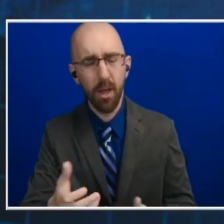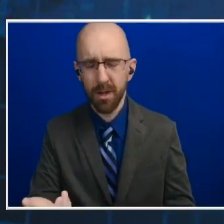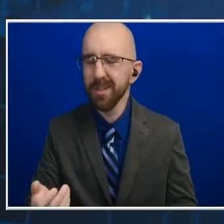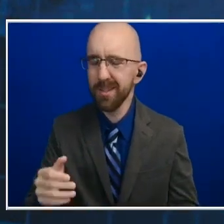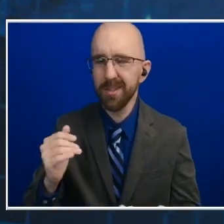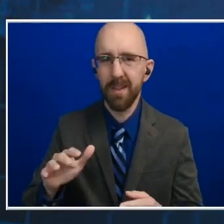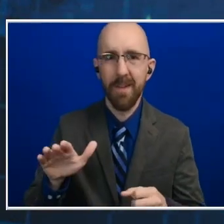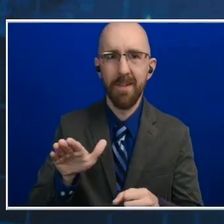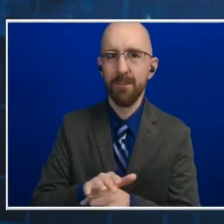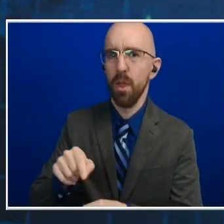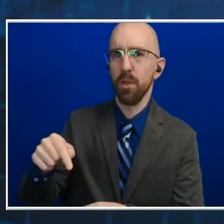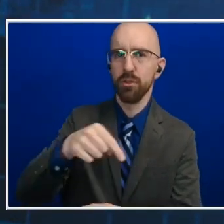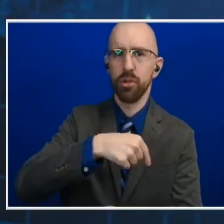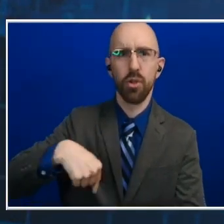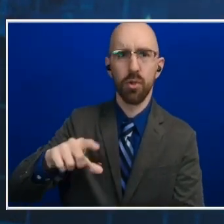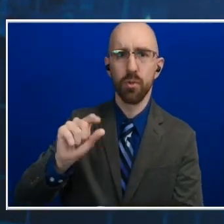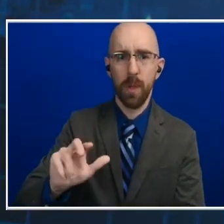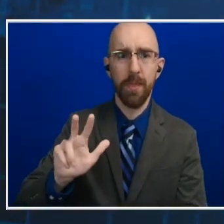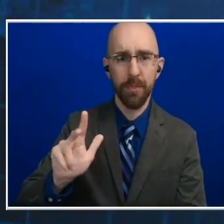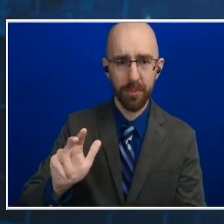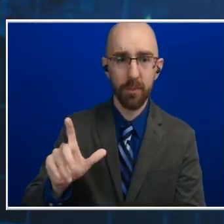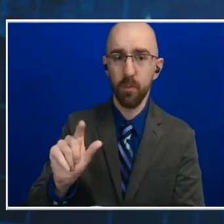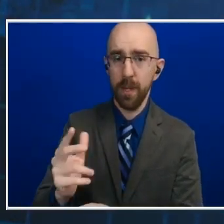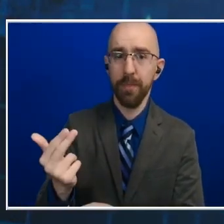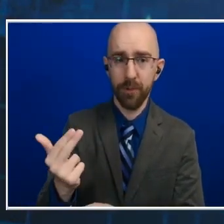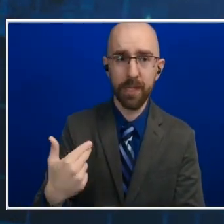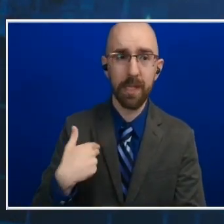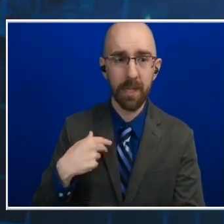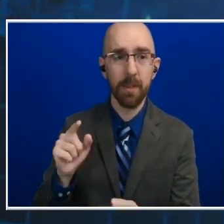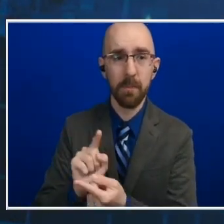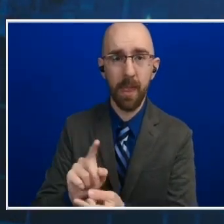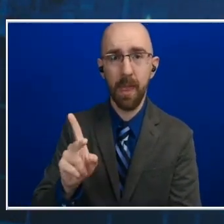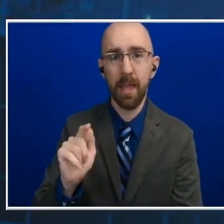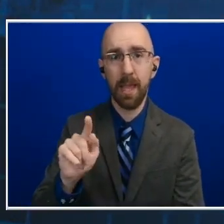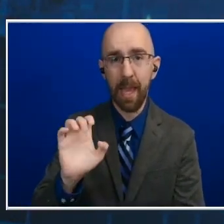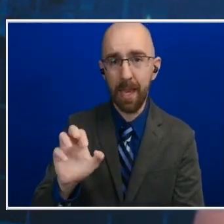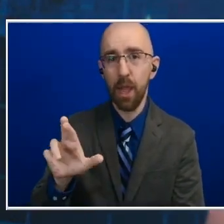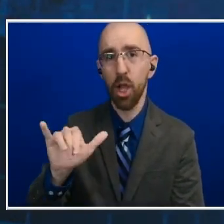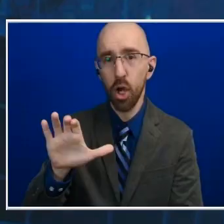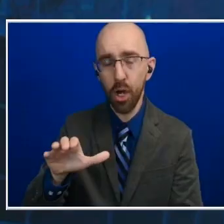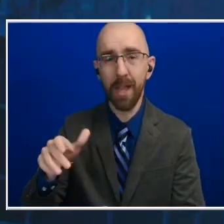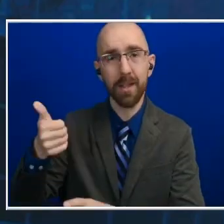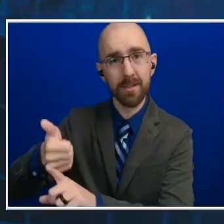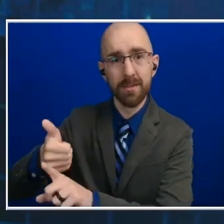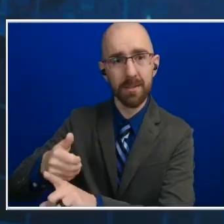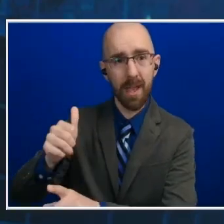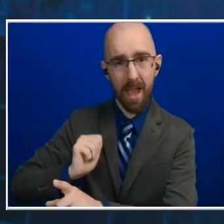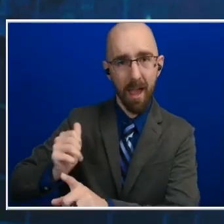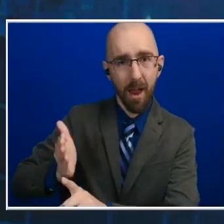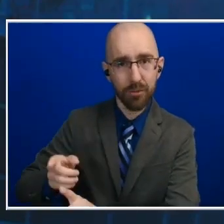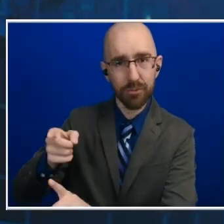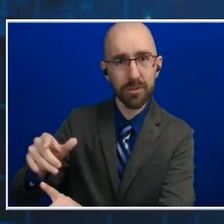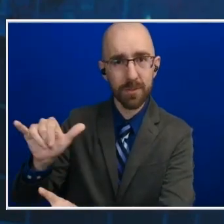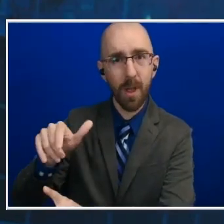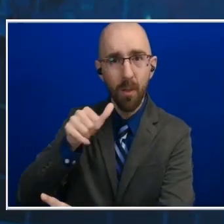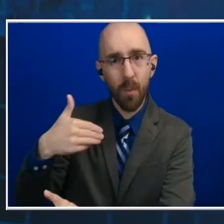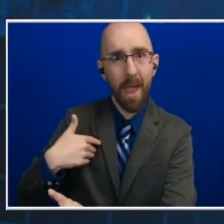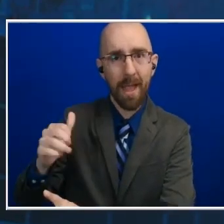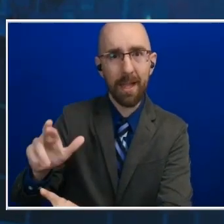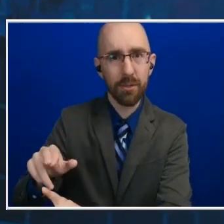2013 when I was on the Katie Couric show. I actually got to meet him in person. Wow. Before then I met some other ones and stuff, but it was really cool to kind of meet him and stuff.